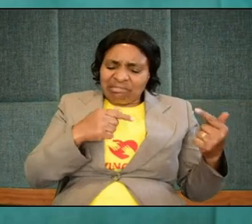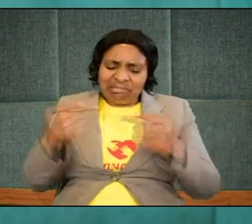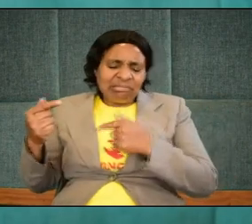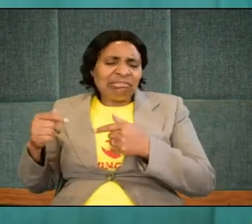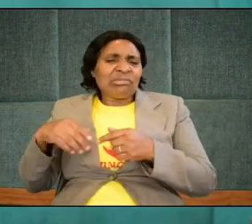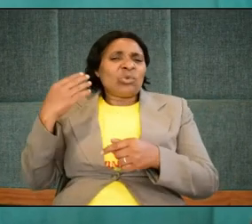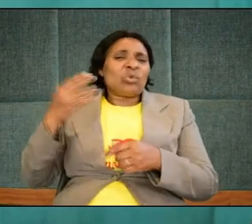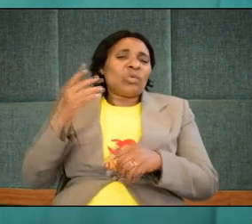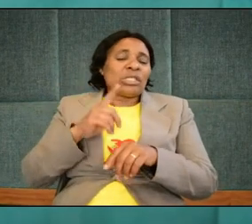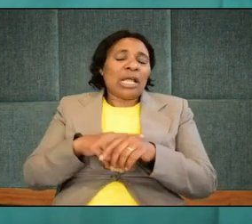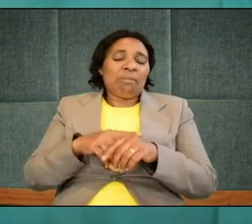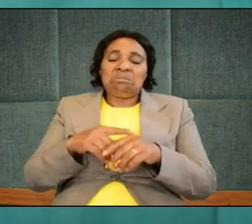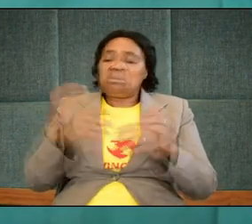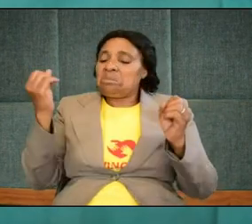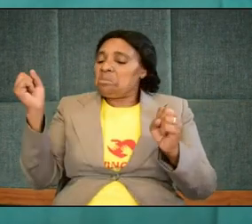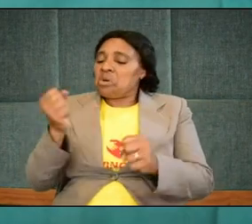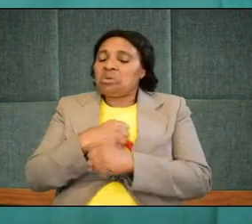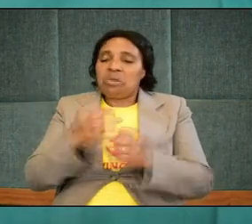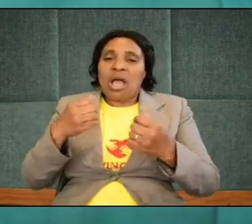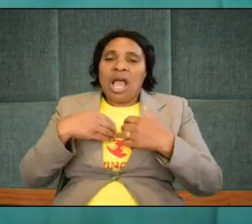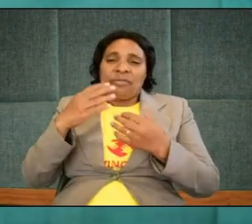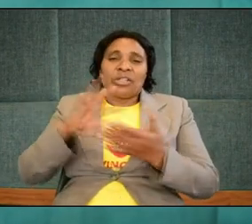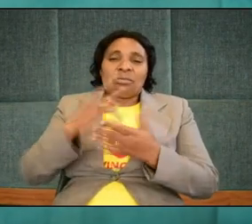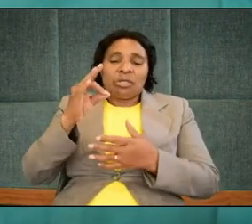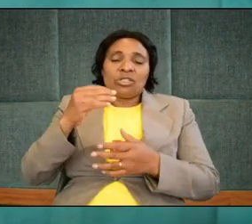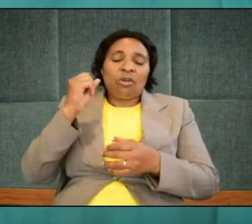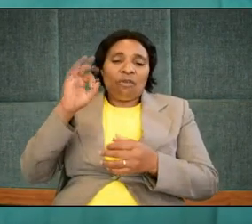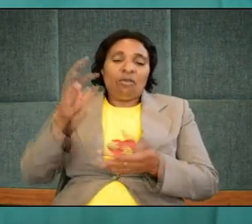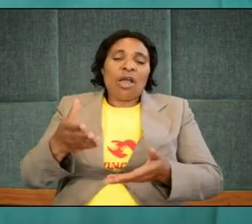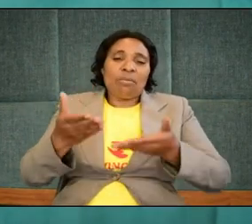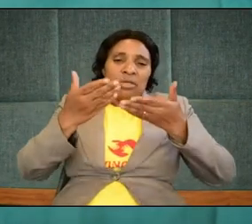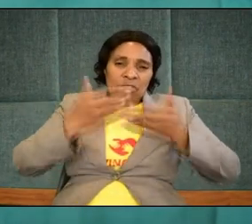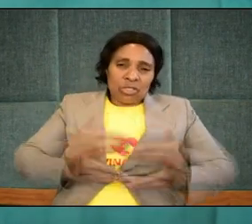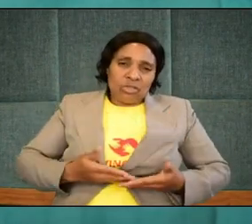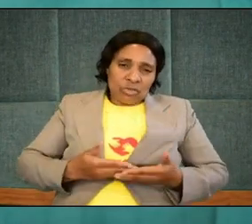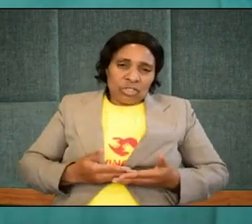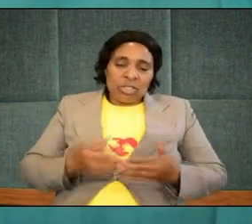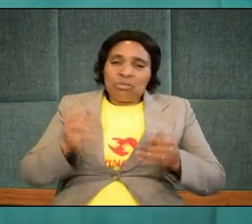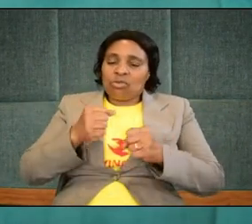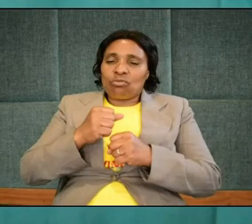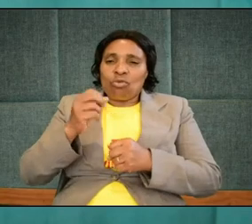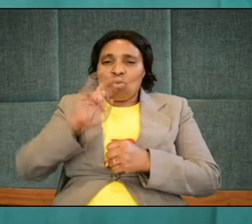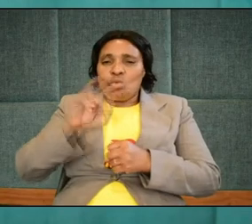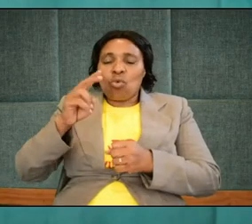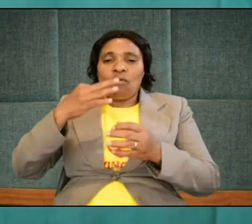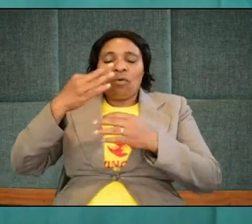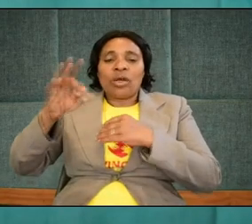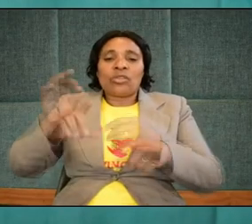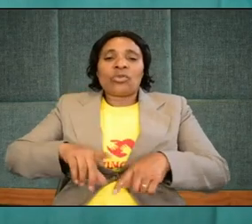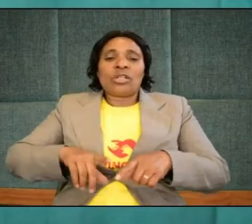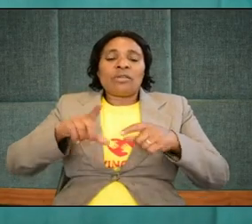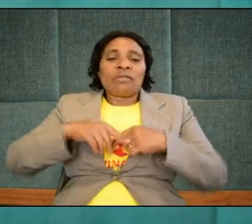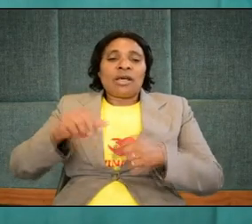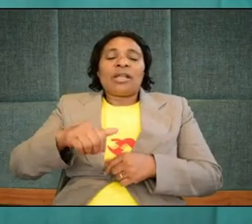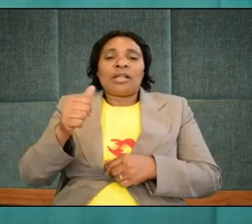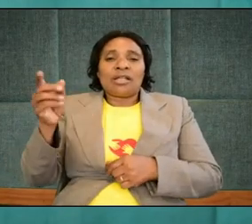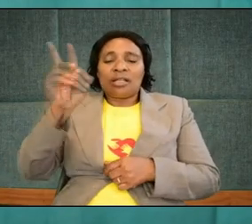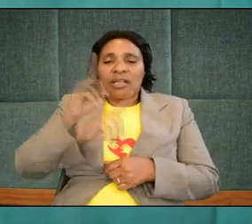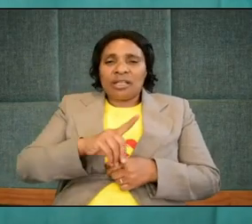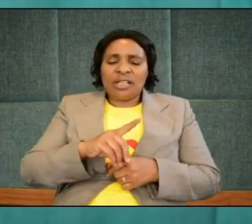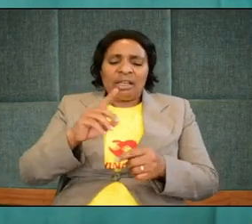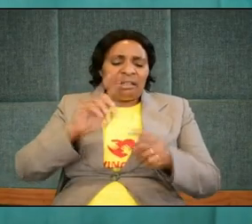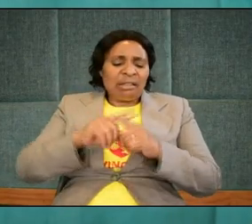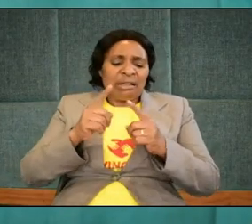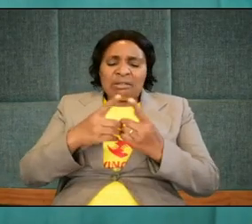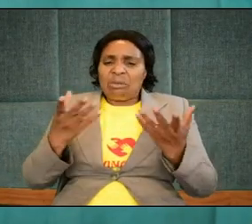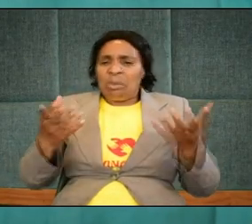the spirit of gratitude, and so we don't look forward to living another day. We just grumble when our